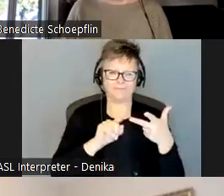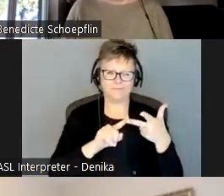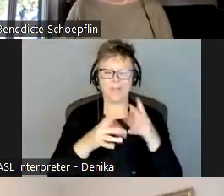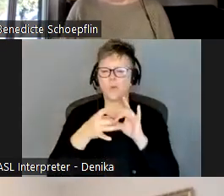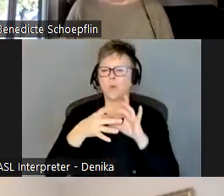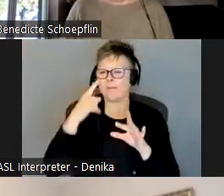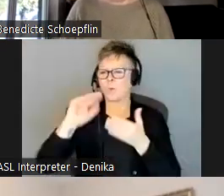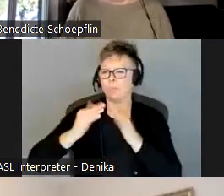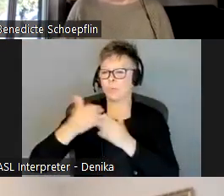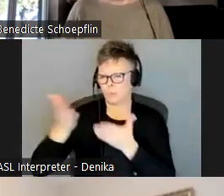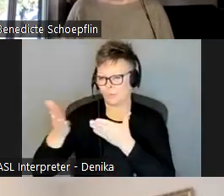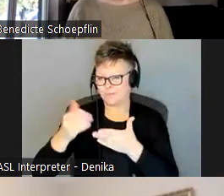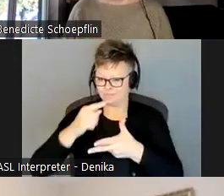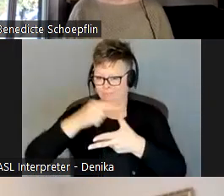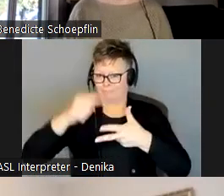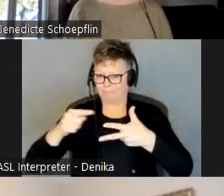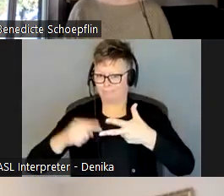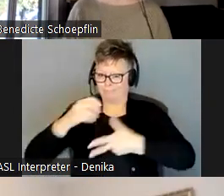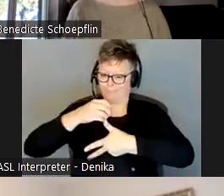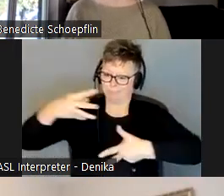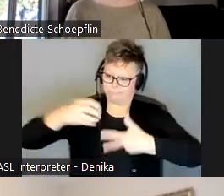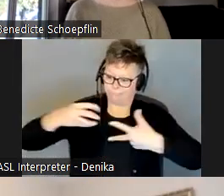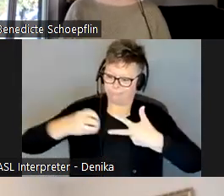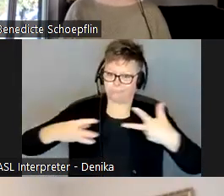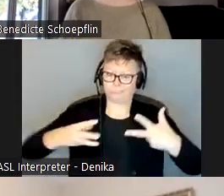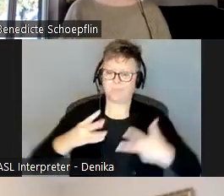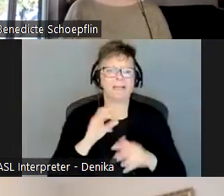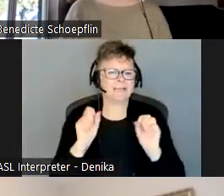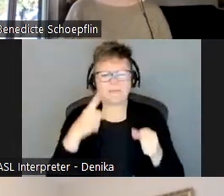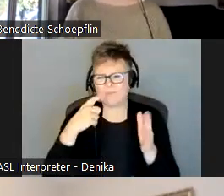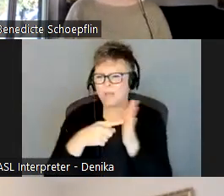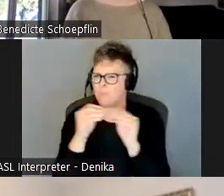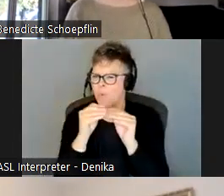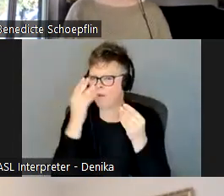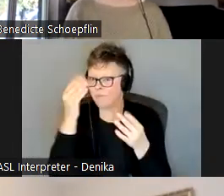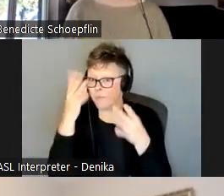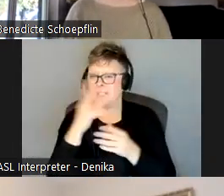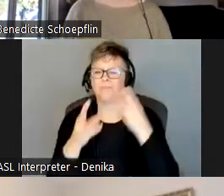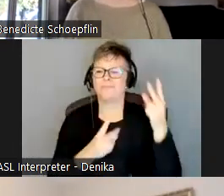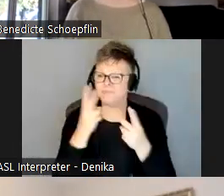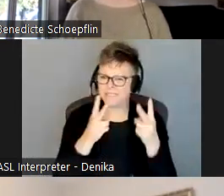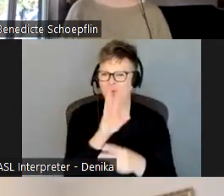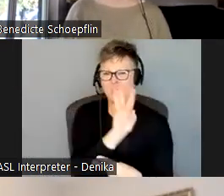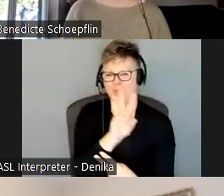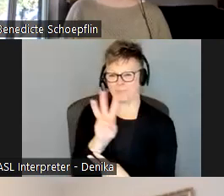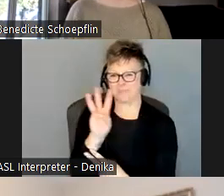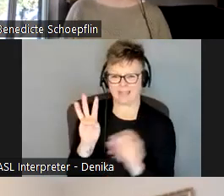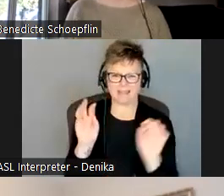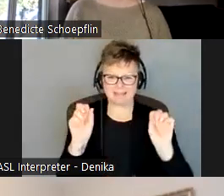can find more information about the pillars and all the activities that we do by visiting our website for